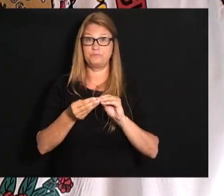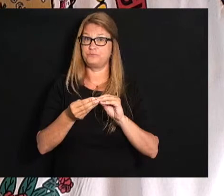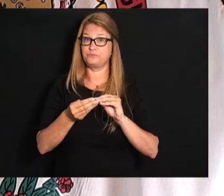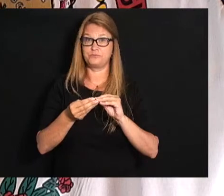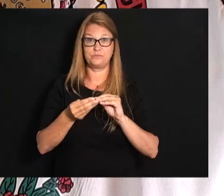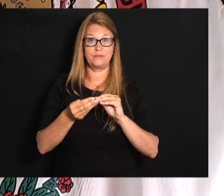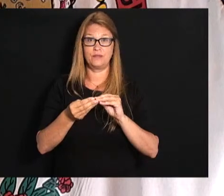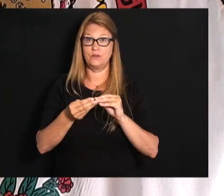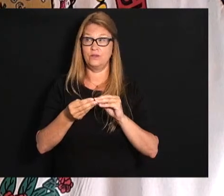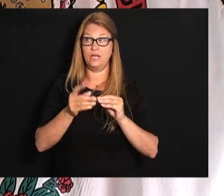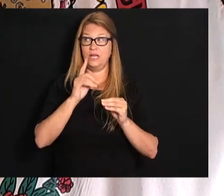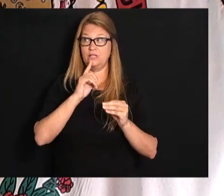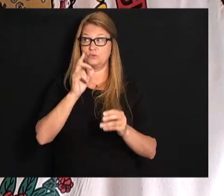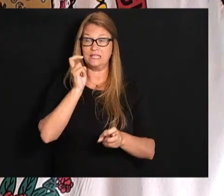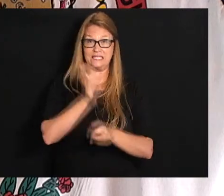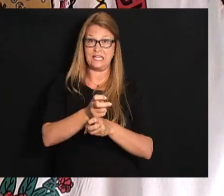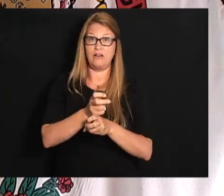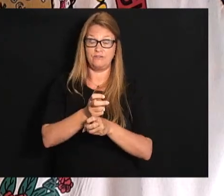it's really tough.